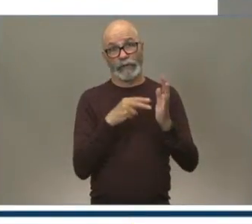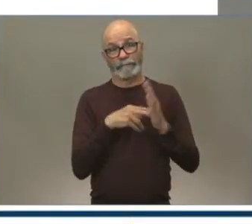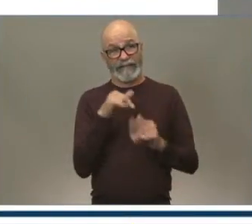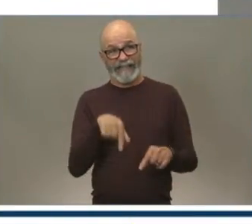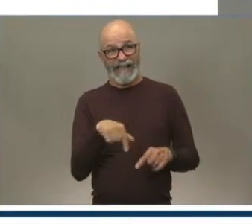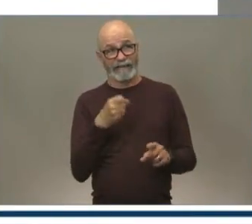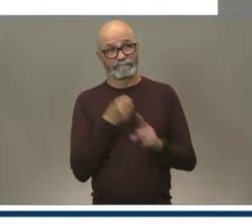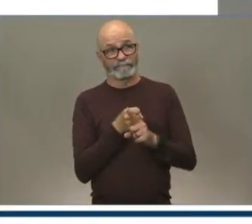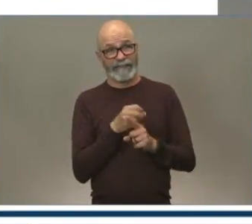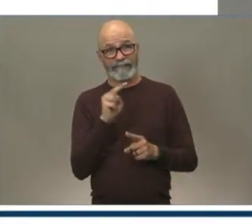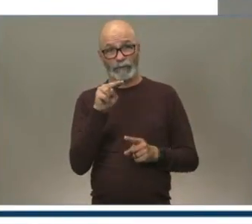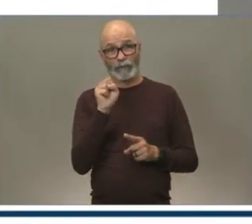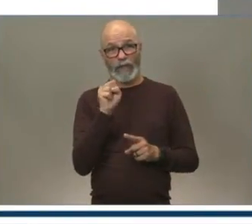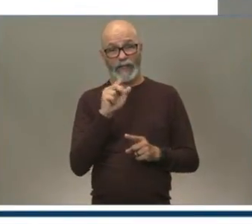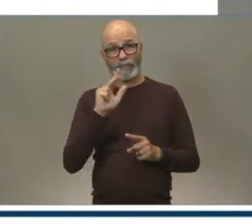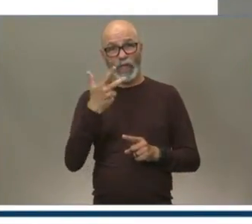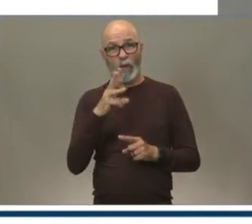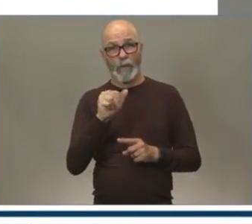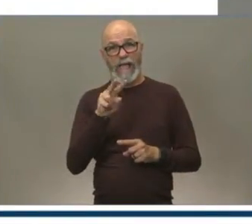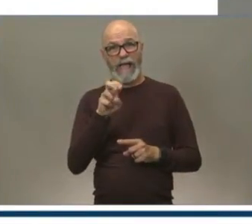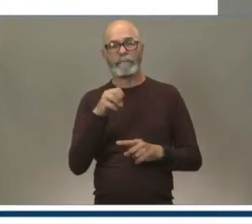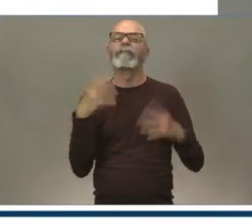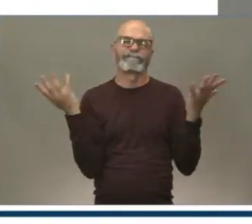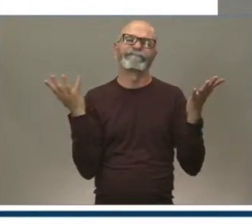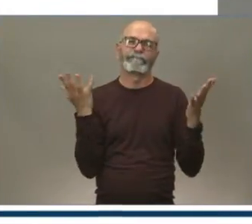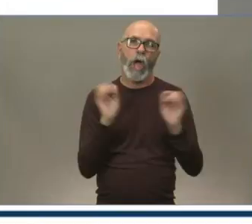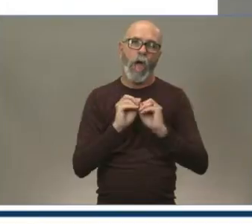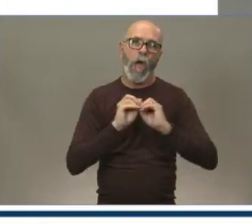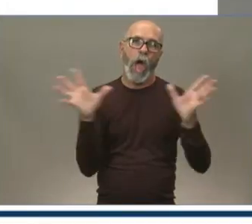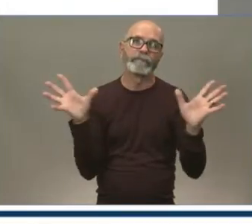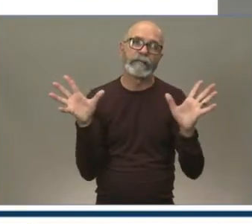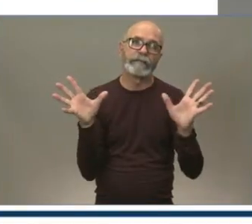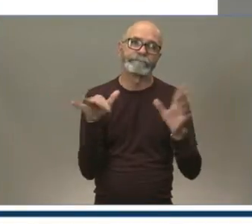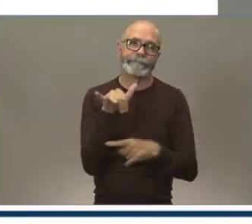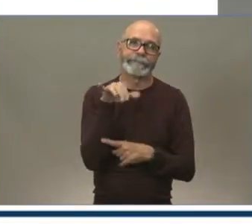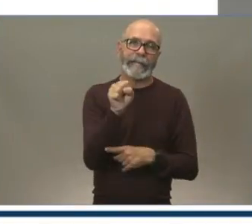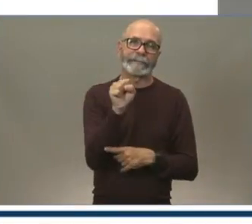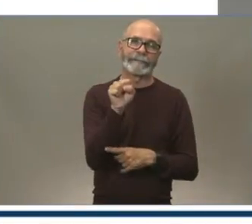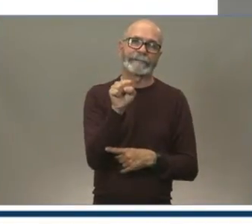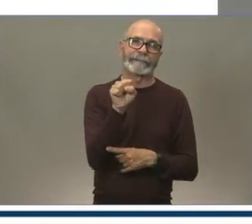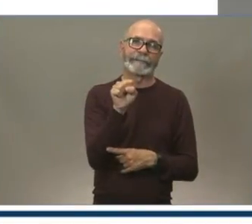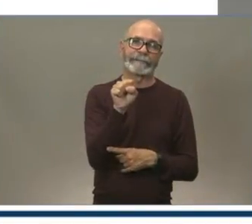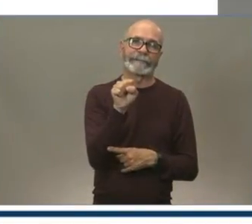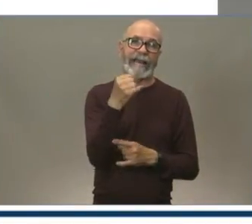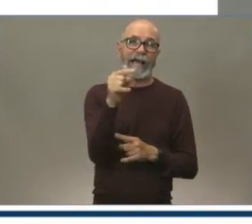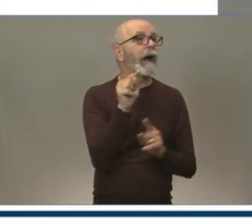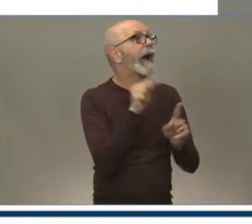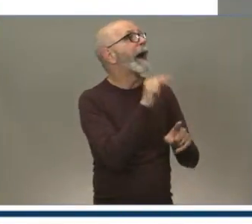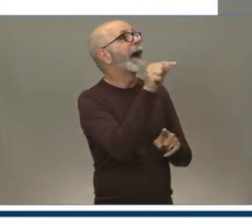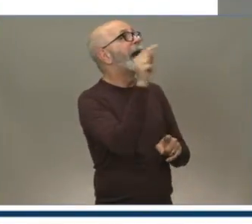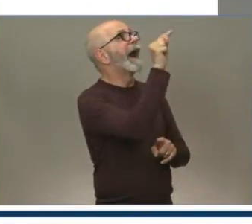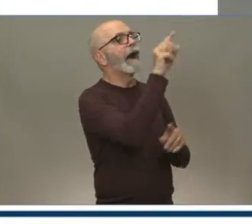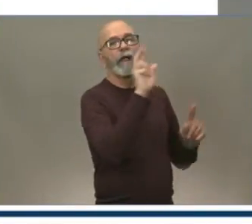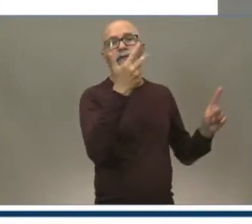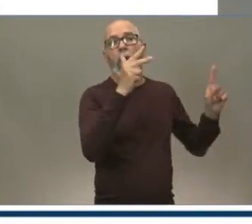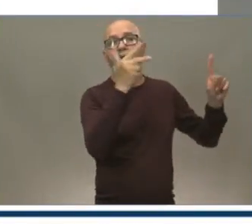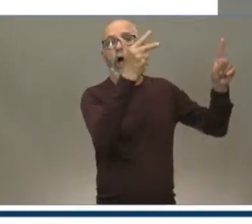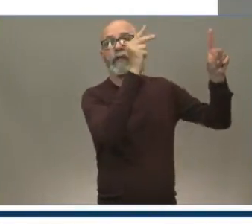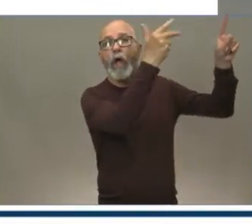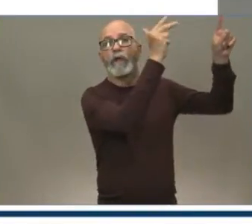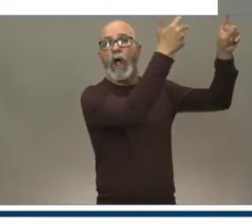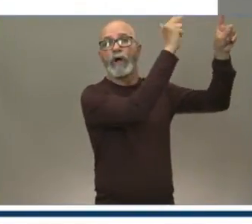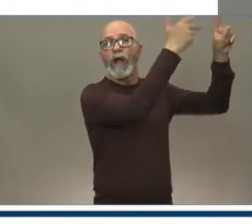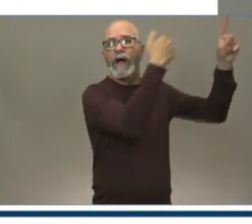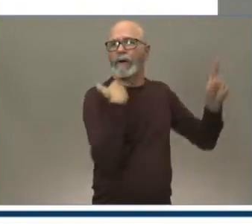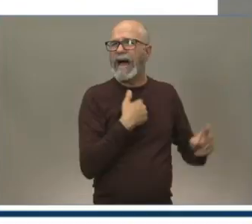is you're absolutely right. We're here the third wave, like other parts of the country. But again, we have an opportunity by acting really early. We've